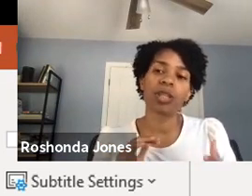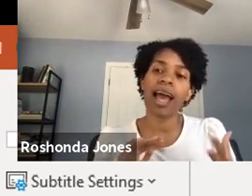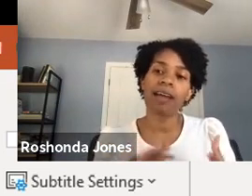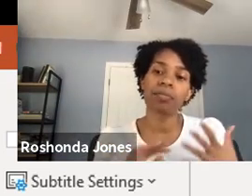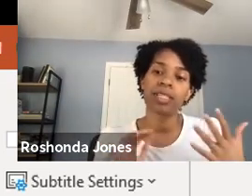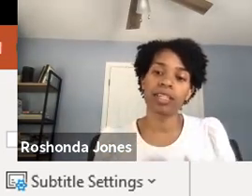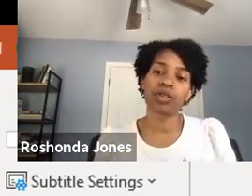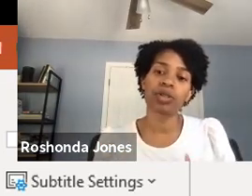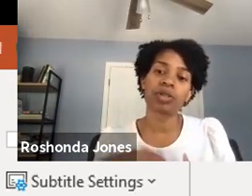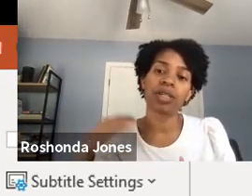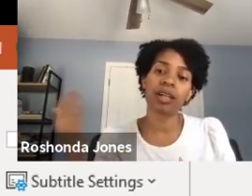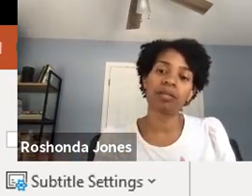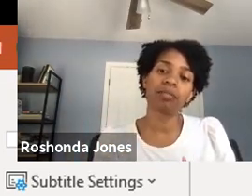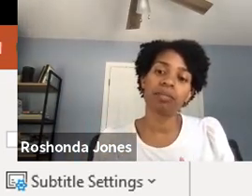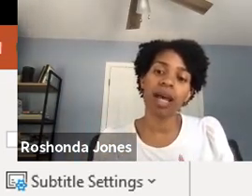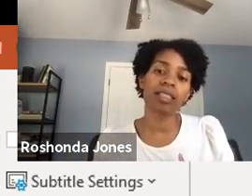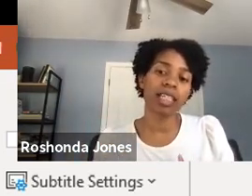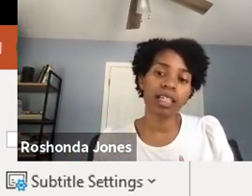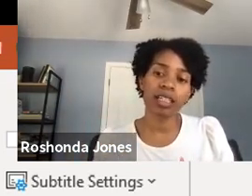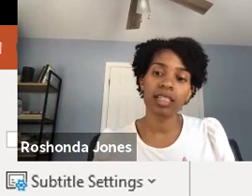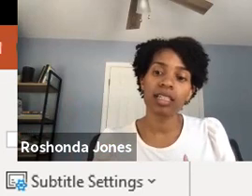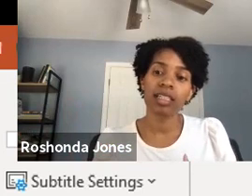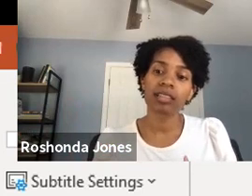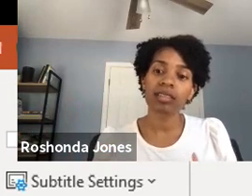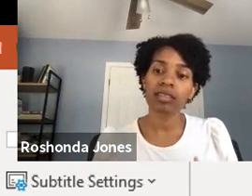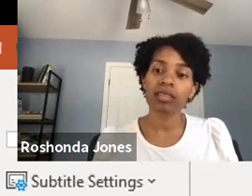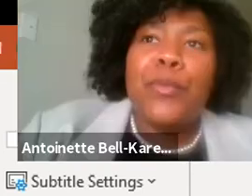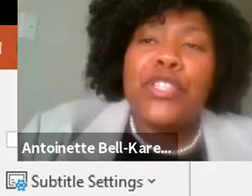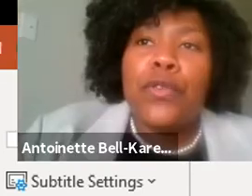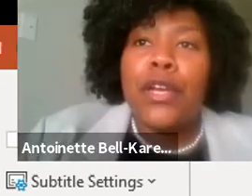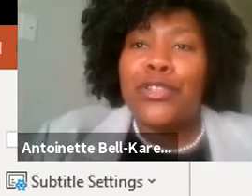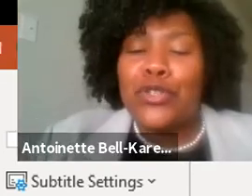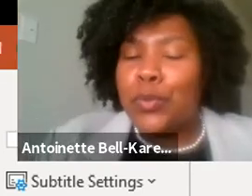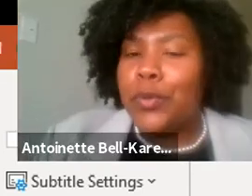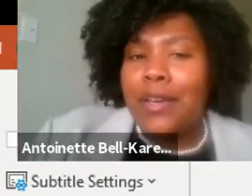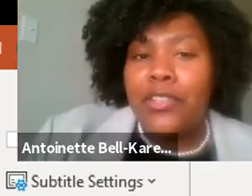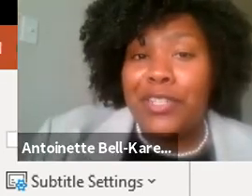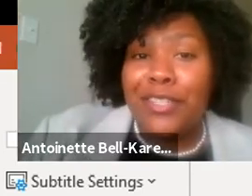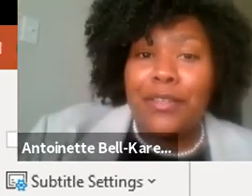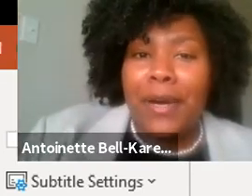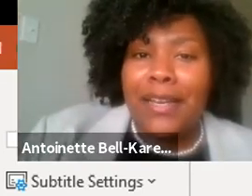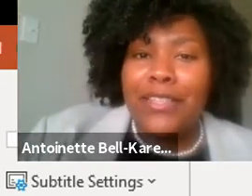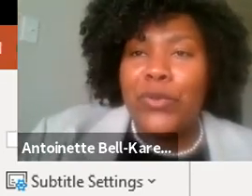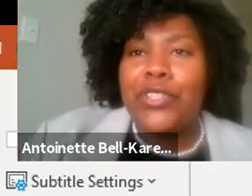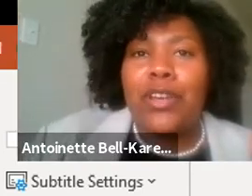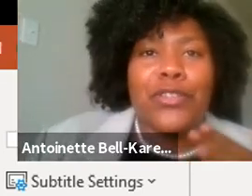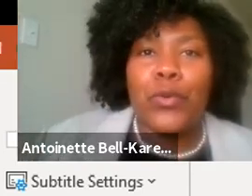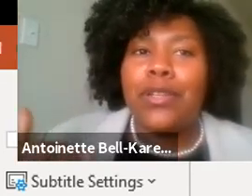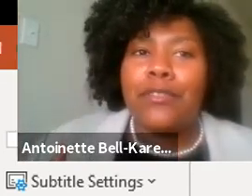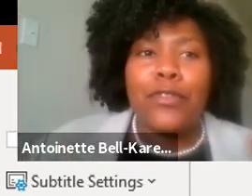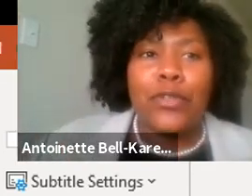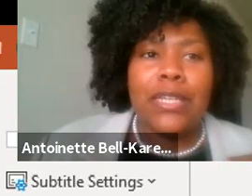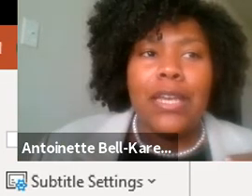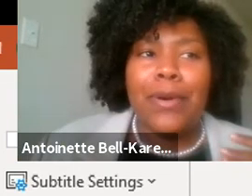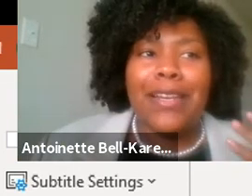viruses. Do they have the potential to become pathogenic? So they are super pathogenic to mice, which is also